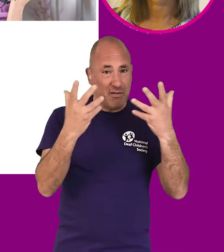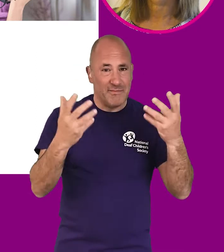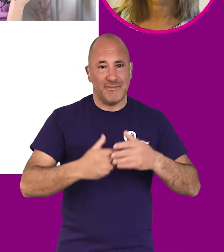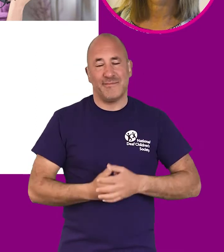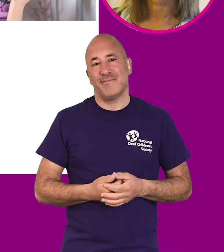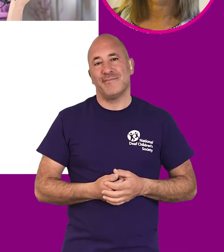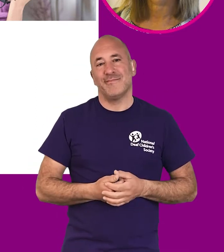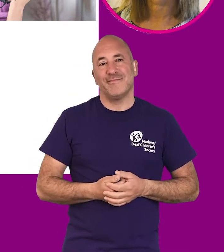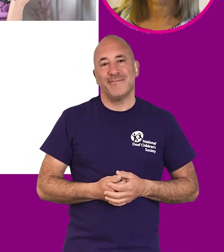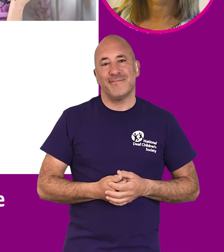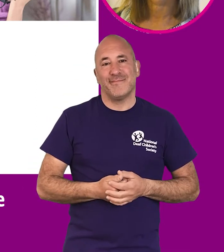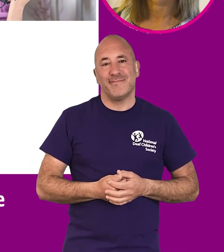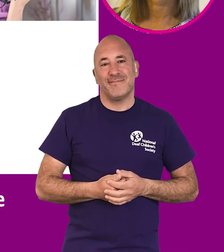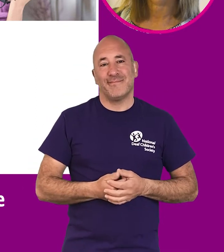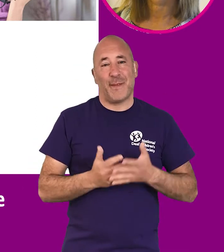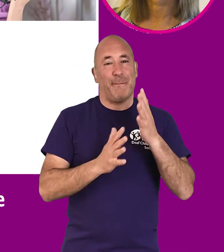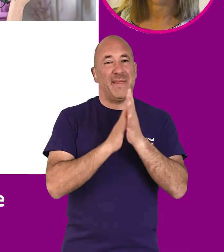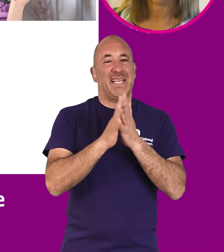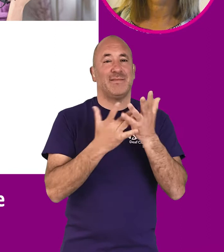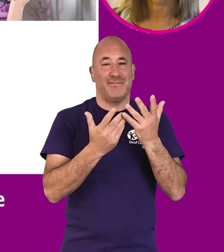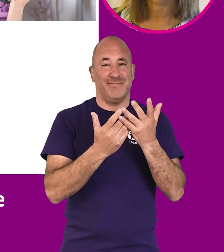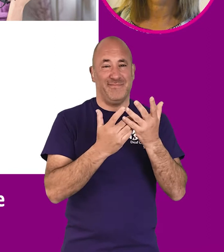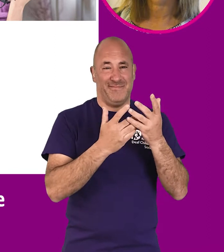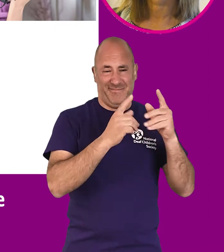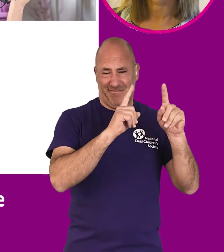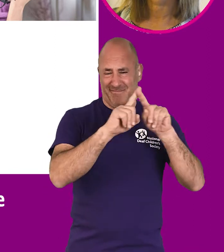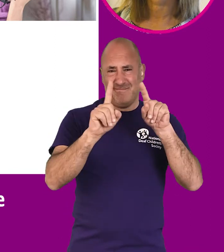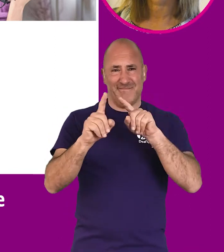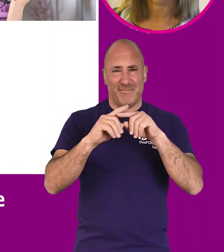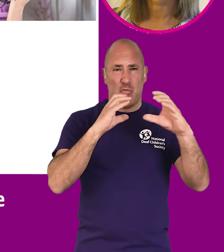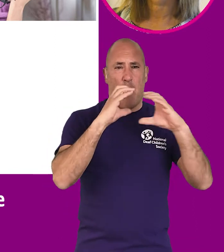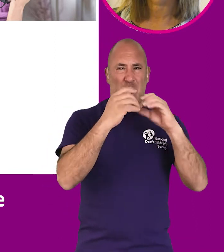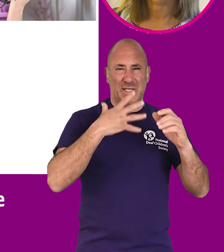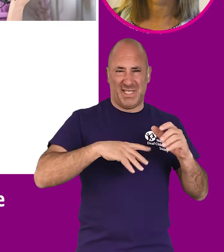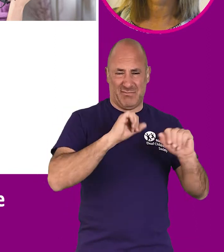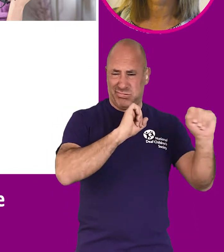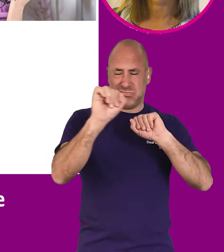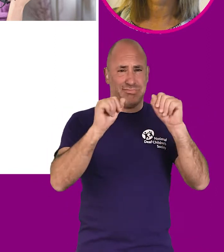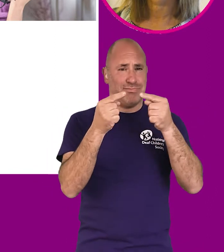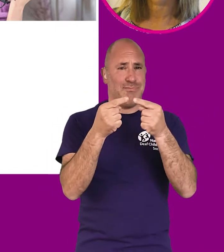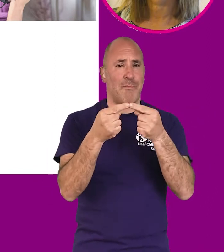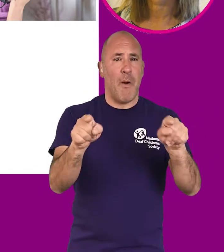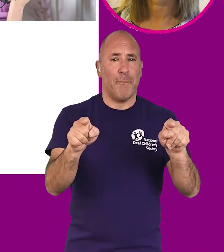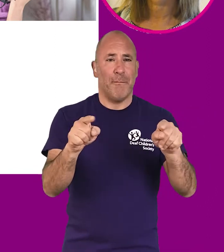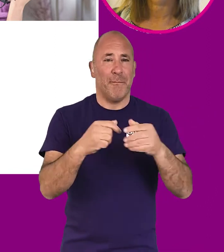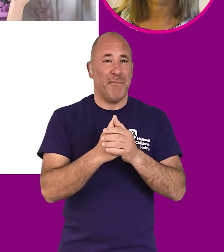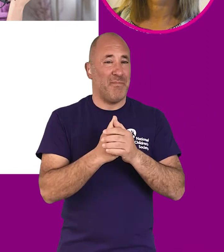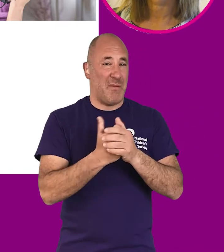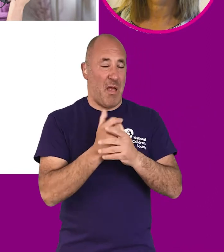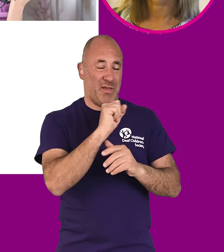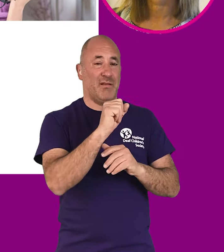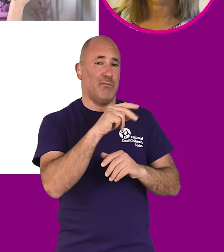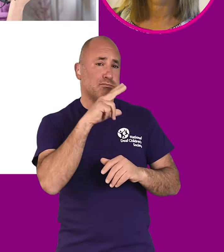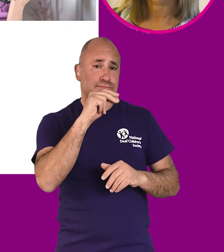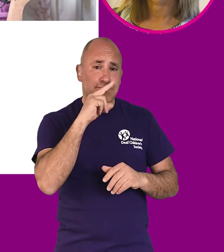well. So the communication needs of those people are all totally different. It could be that they use their